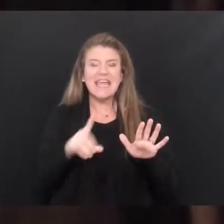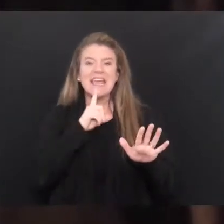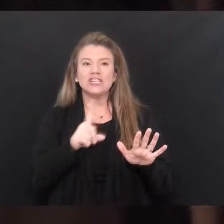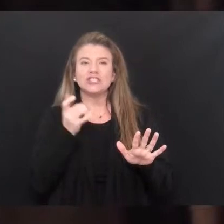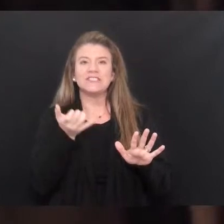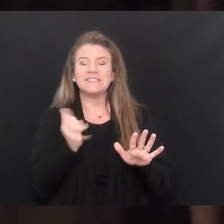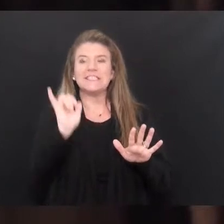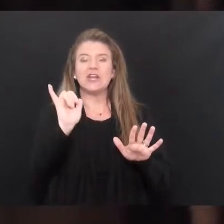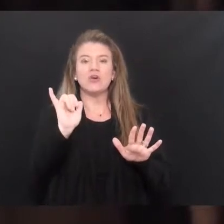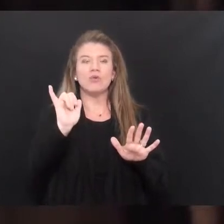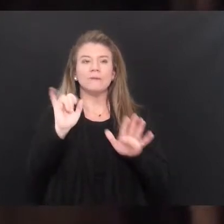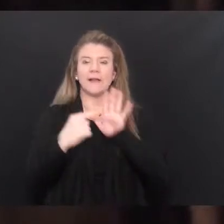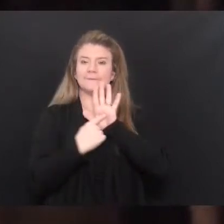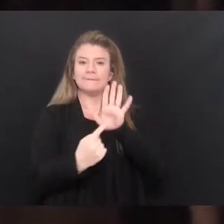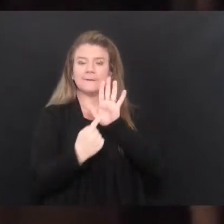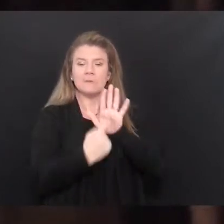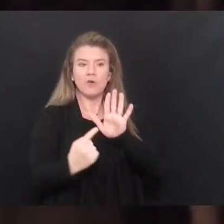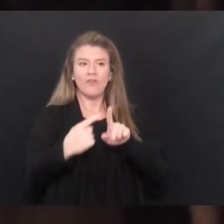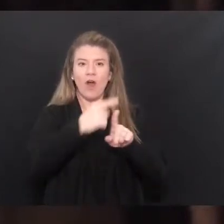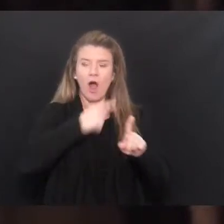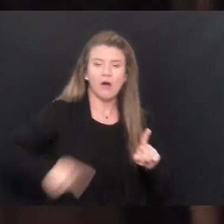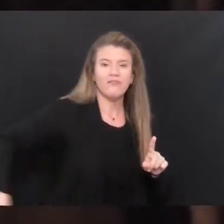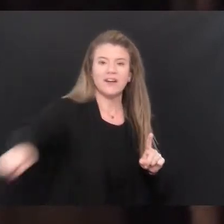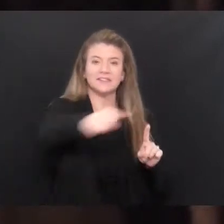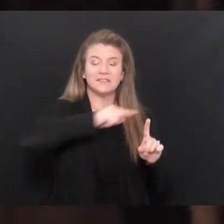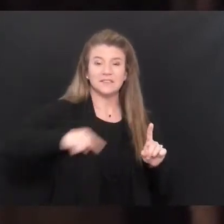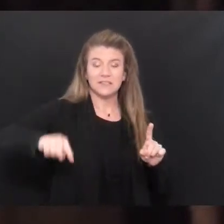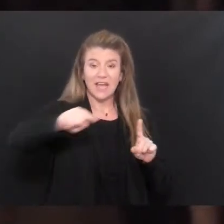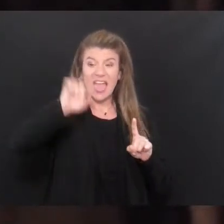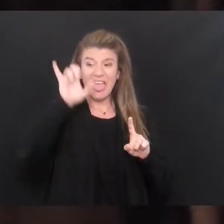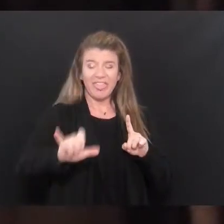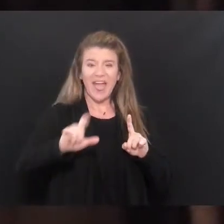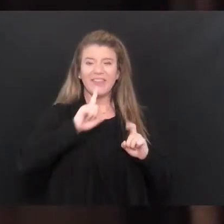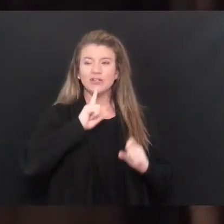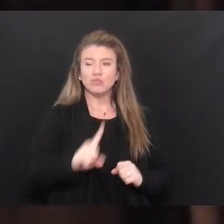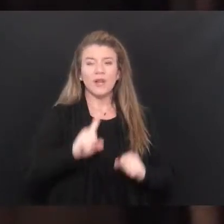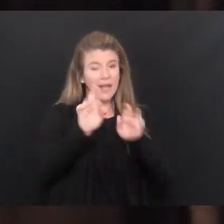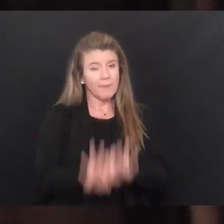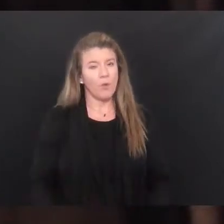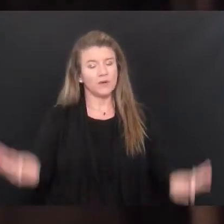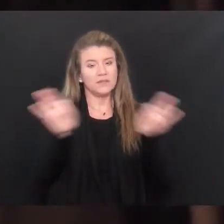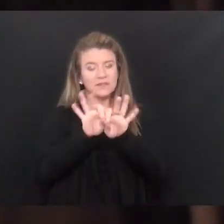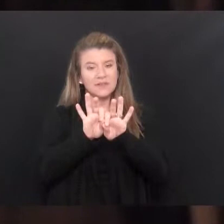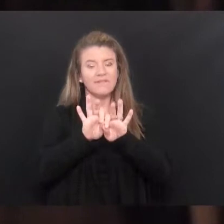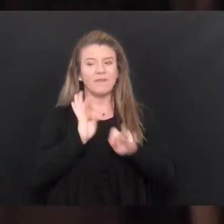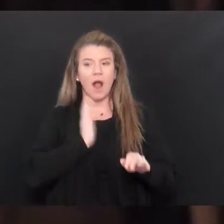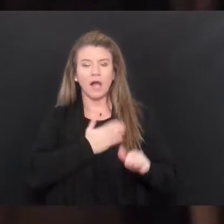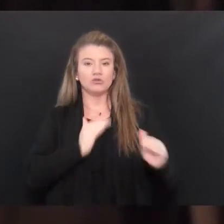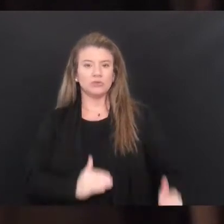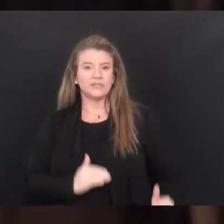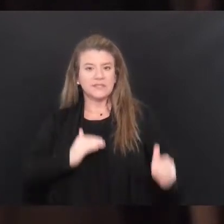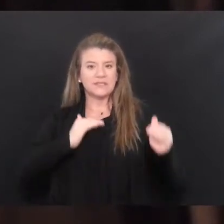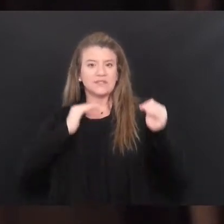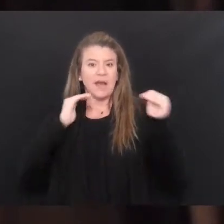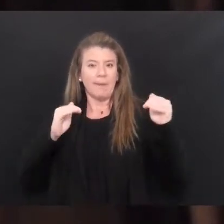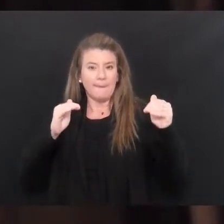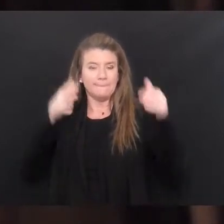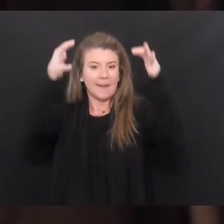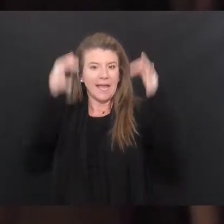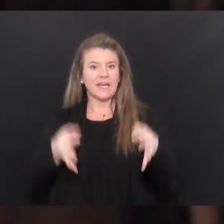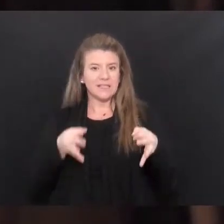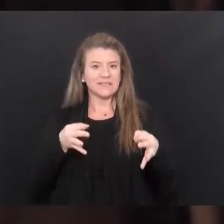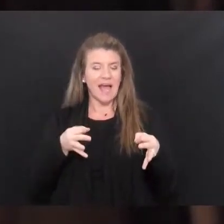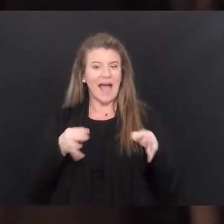really a signal, I think, to all of us that it is really important for us all to step up and decide